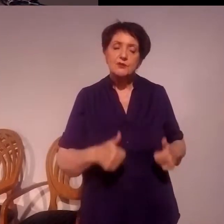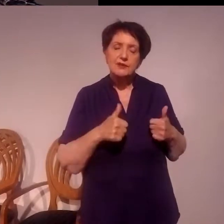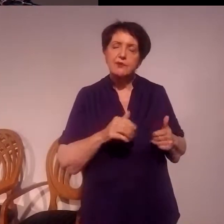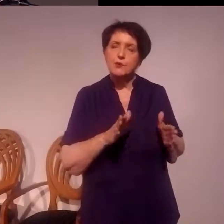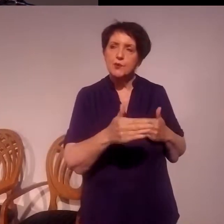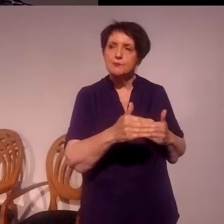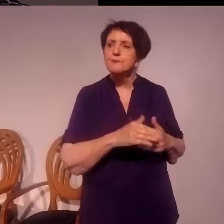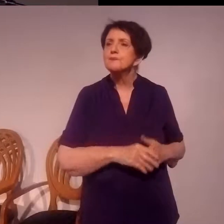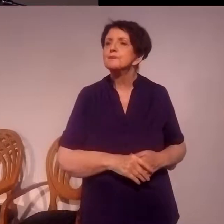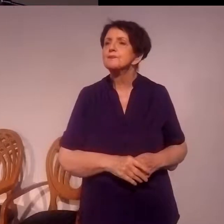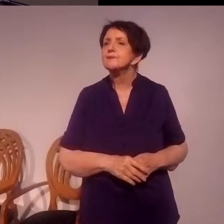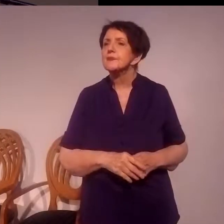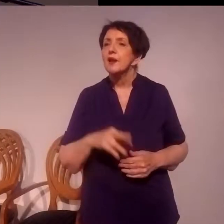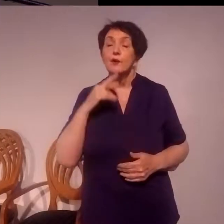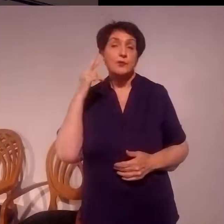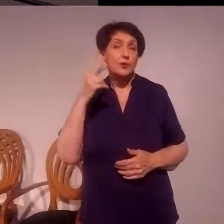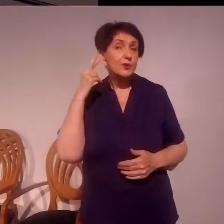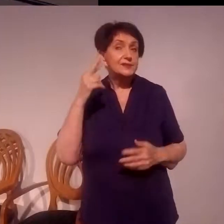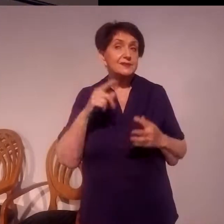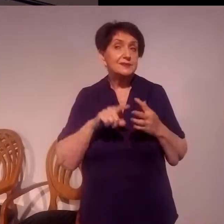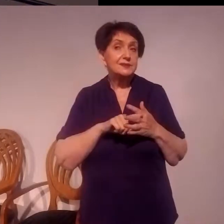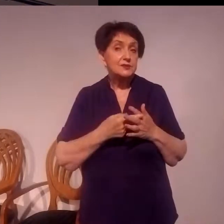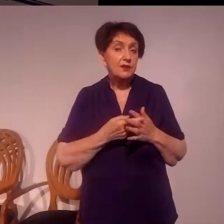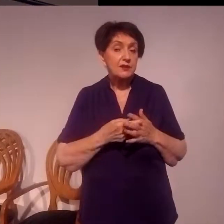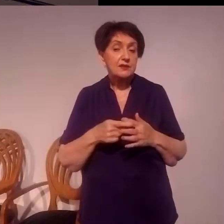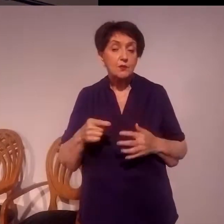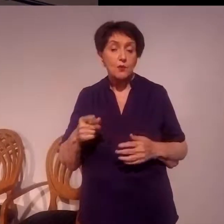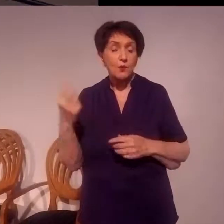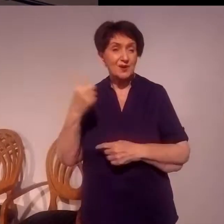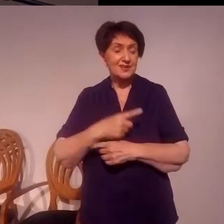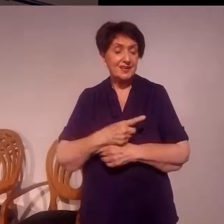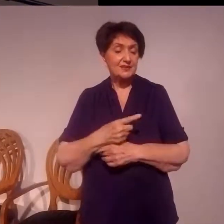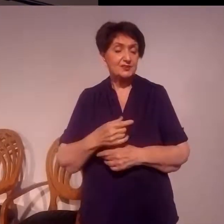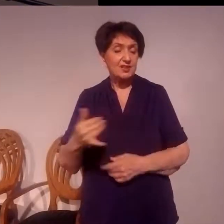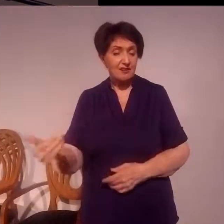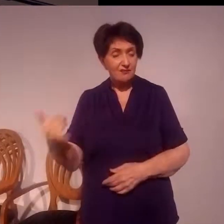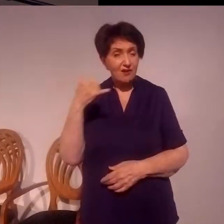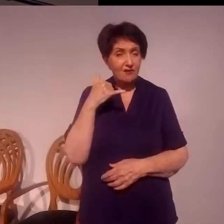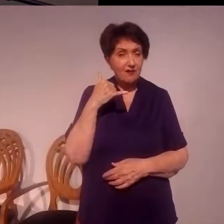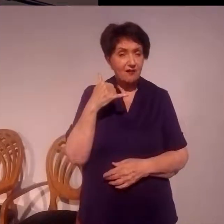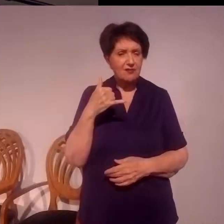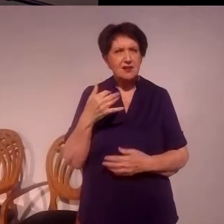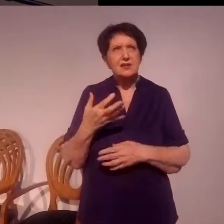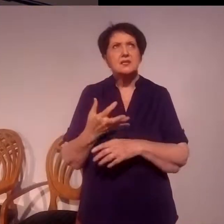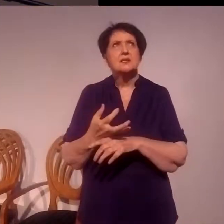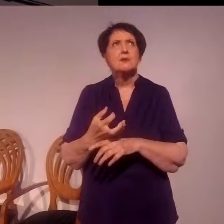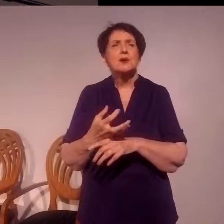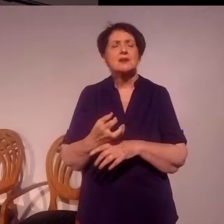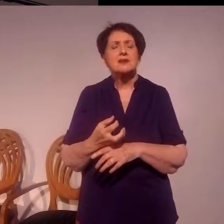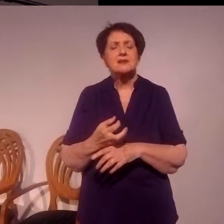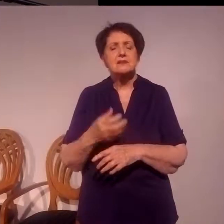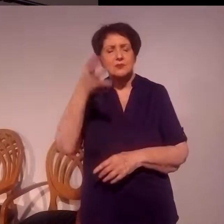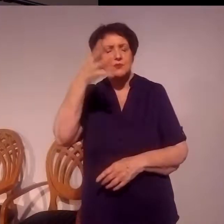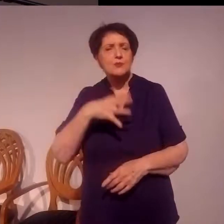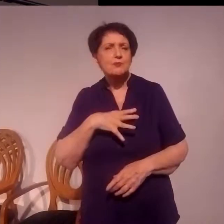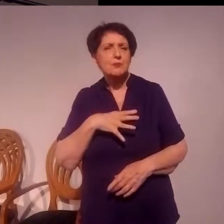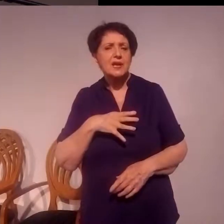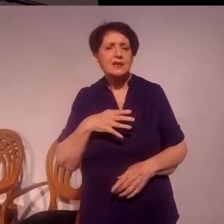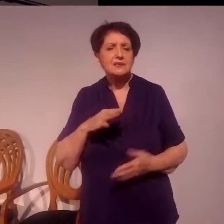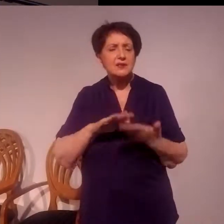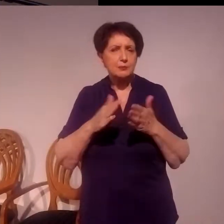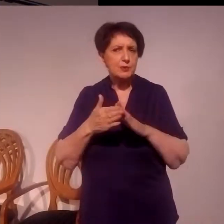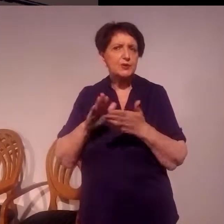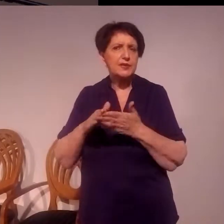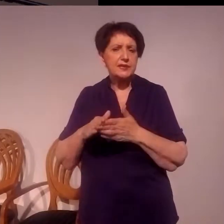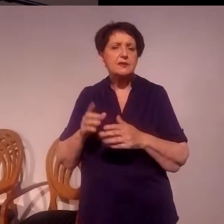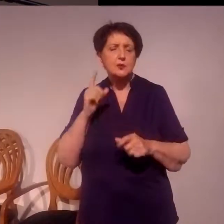And the reason why it started is she one day got a pleading phone call from a man that was in her community that